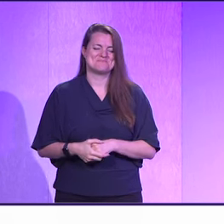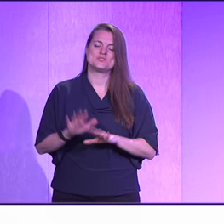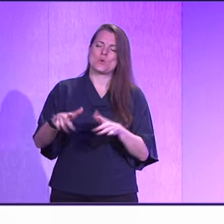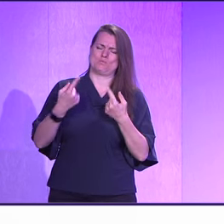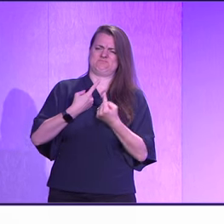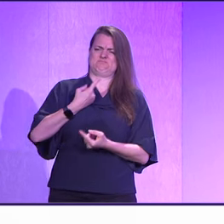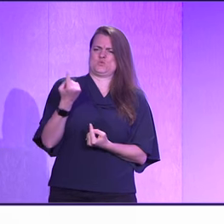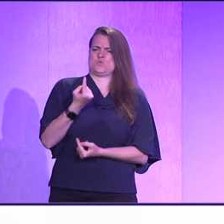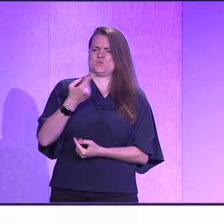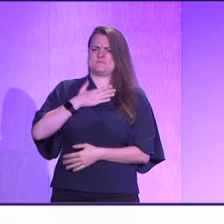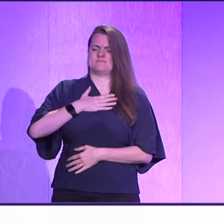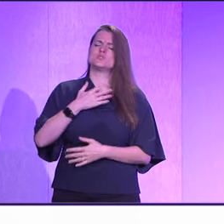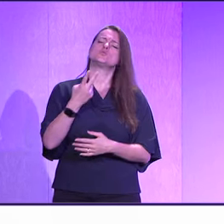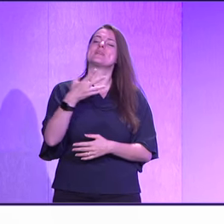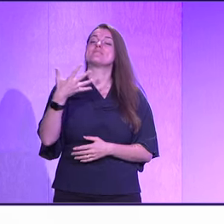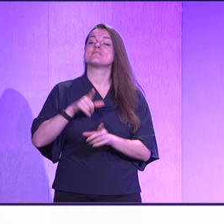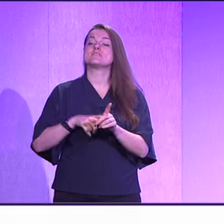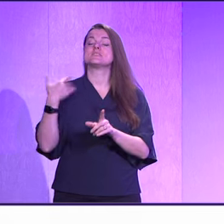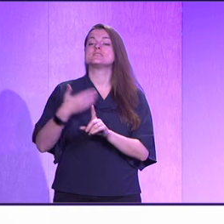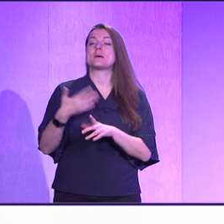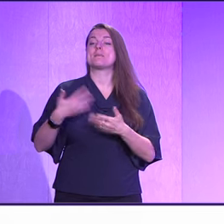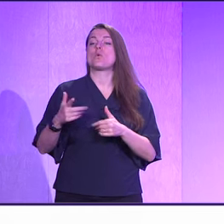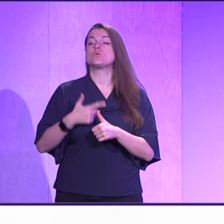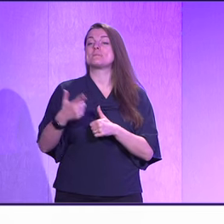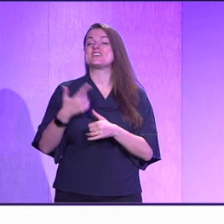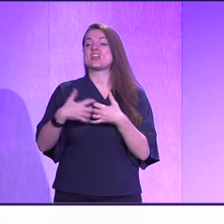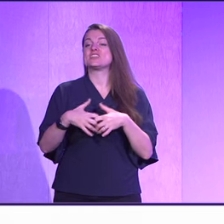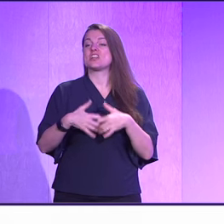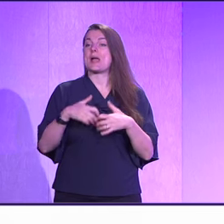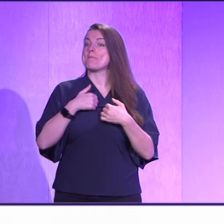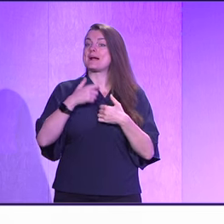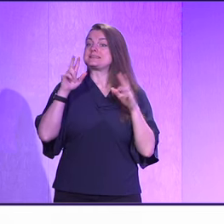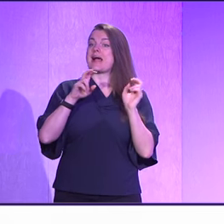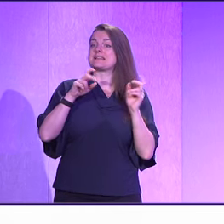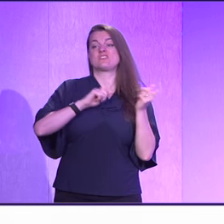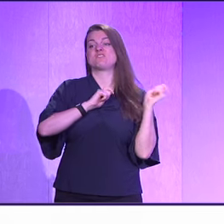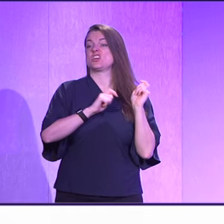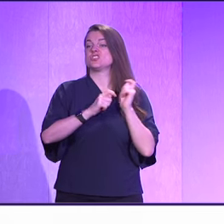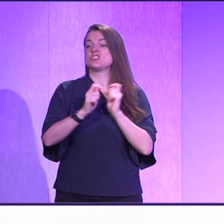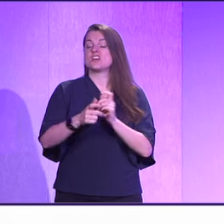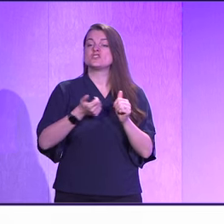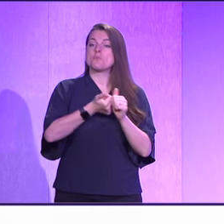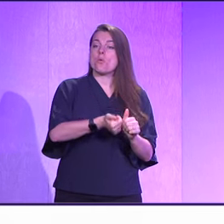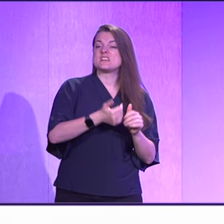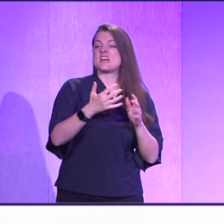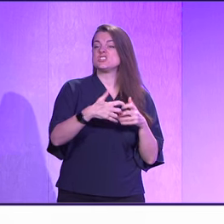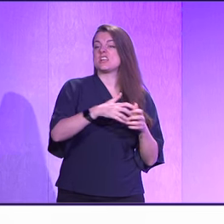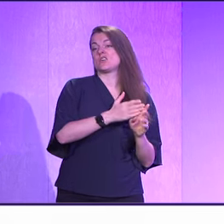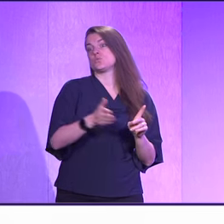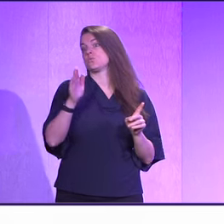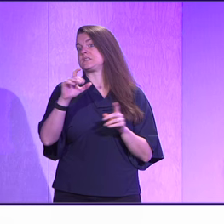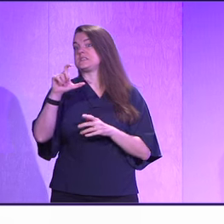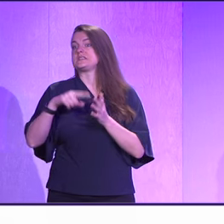Been 25 years being an automation engineer. Throughout time, I've had titles everything from support engineer to CTO,